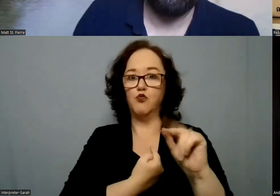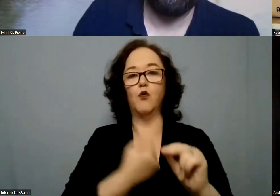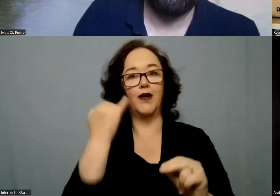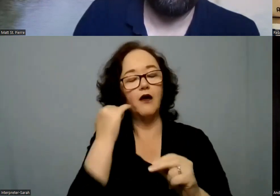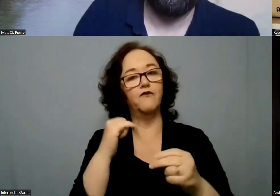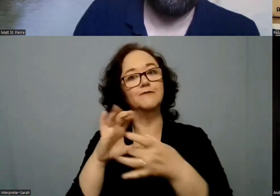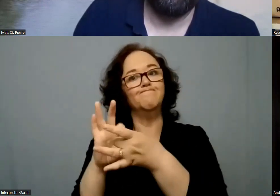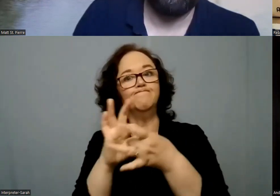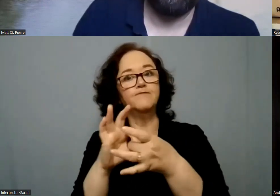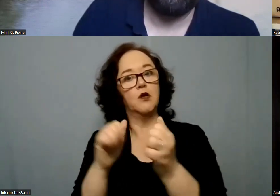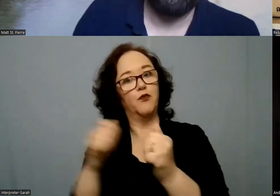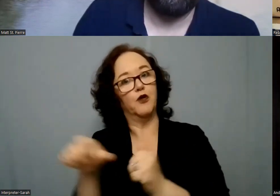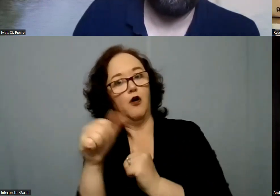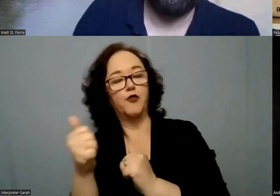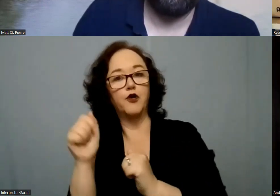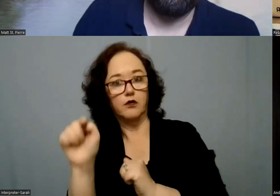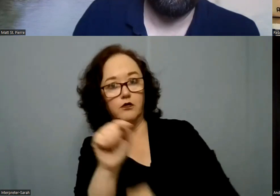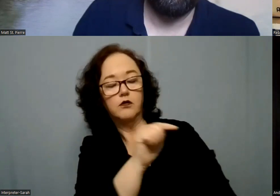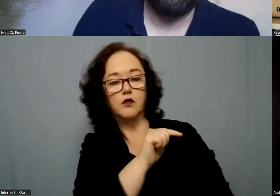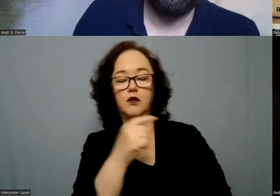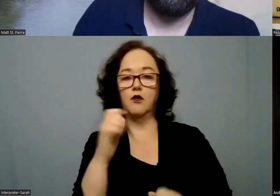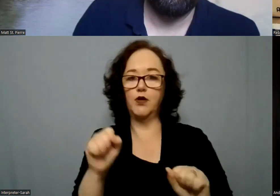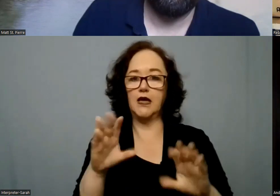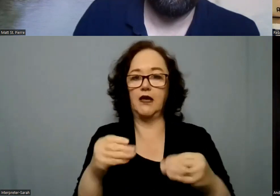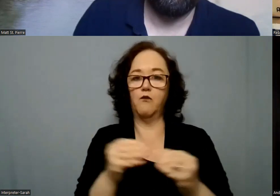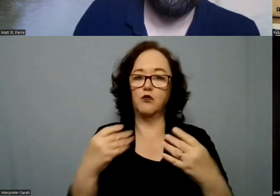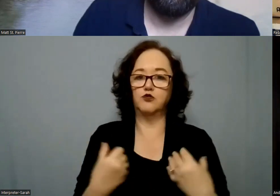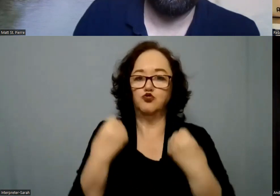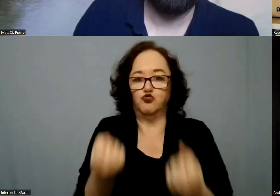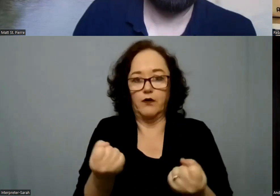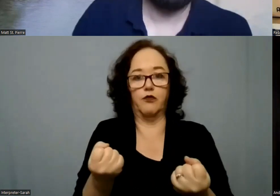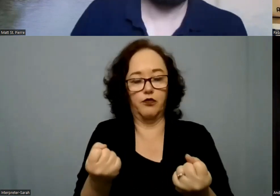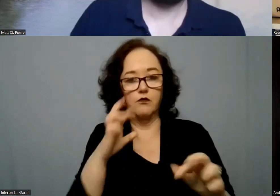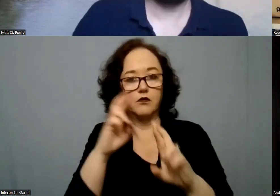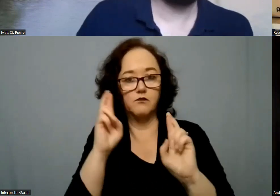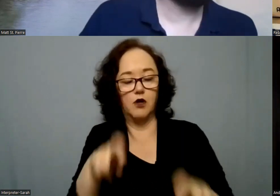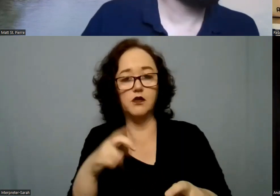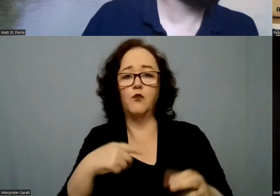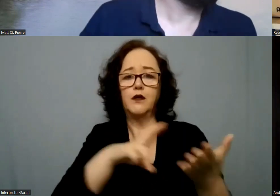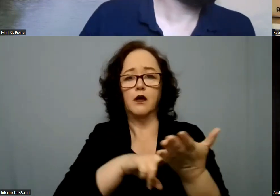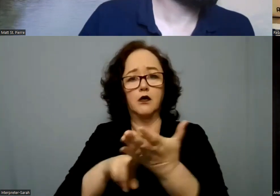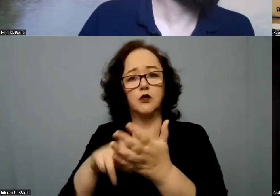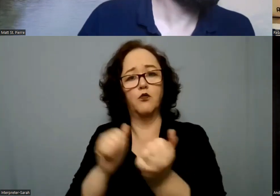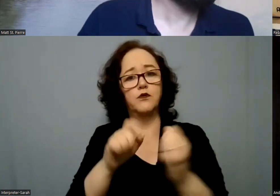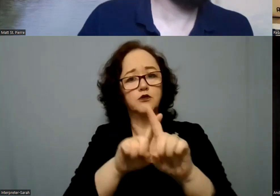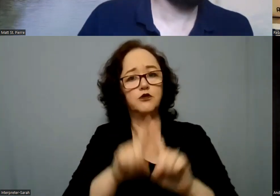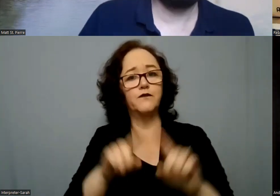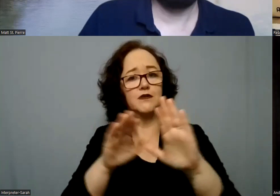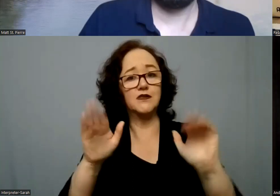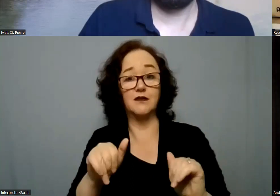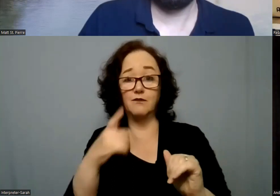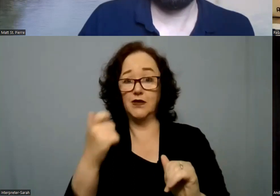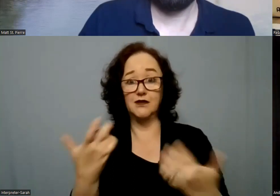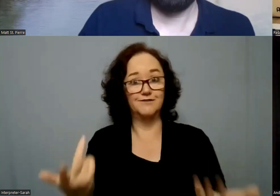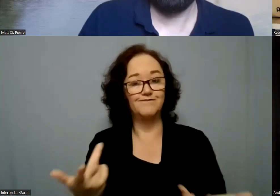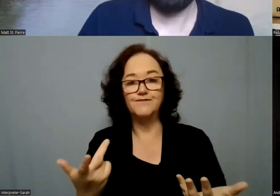able to strengthen that response. We contract with so many systems because we do not have the ability